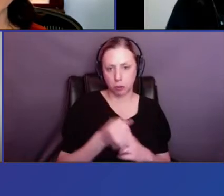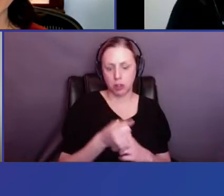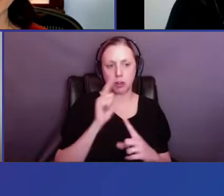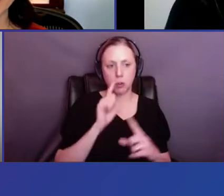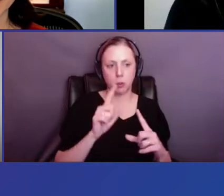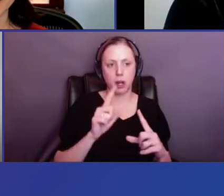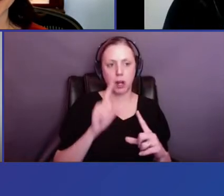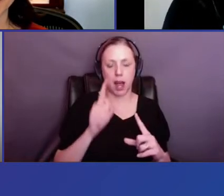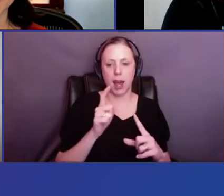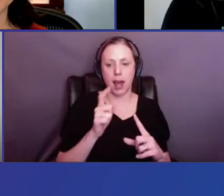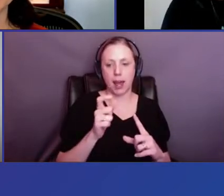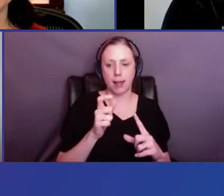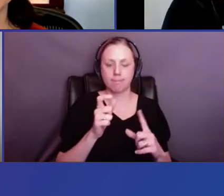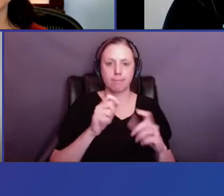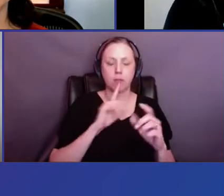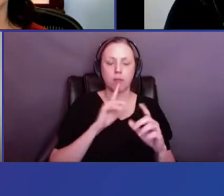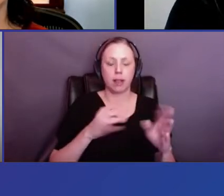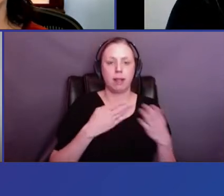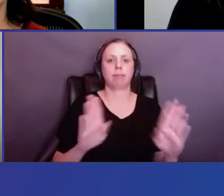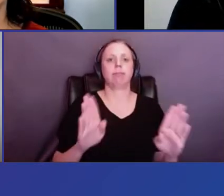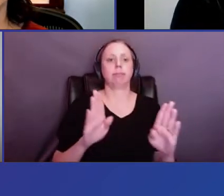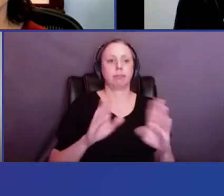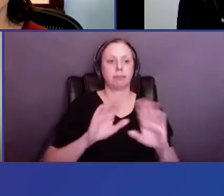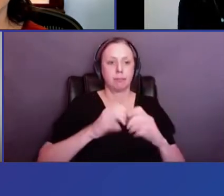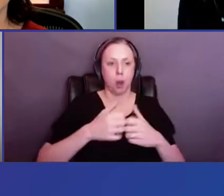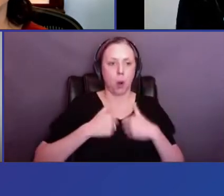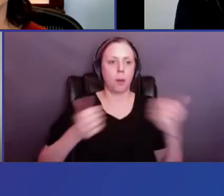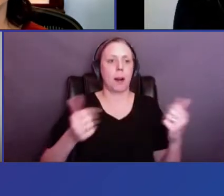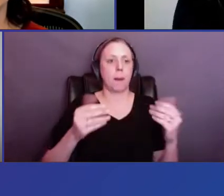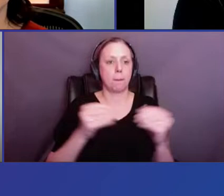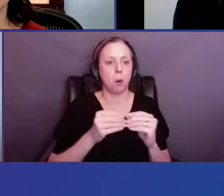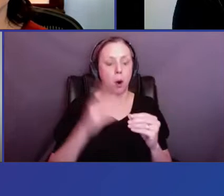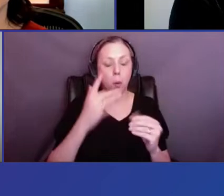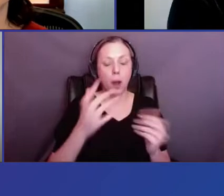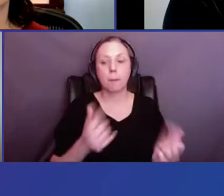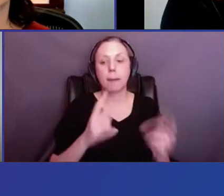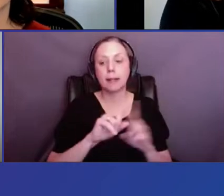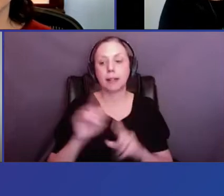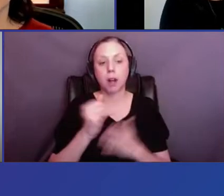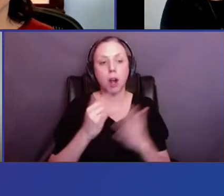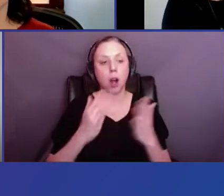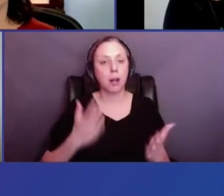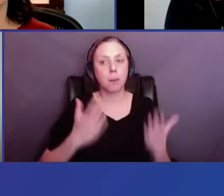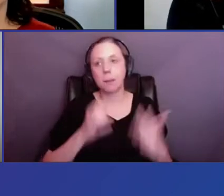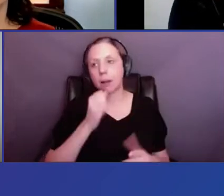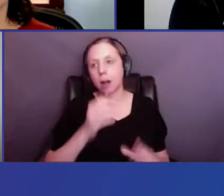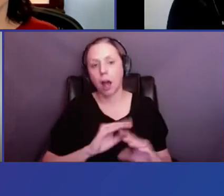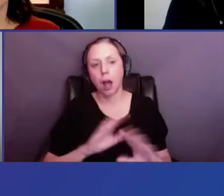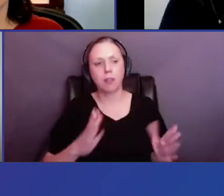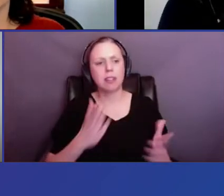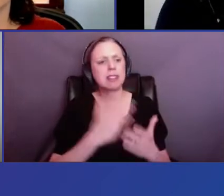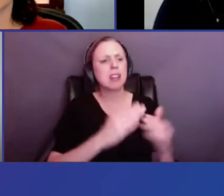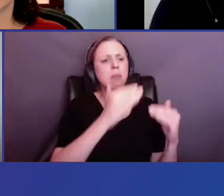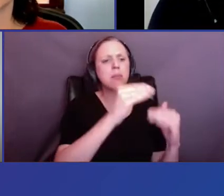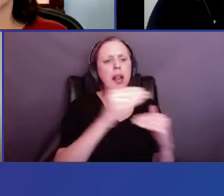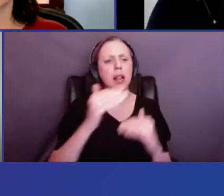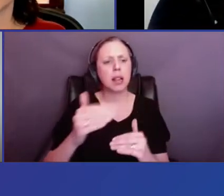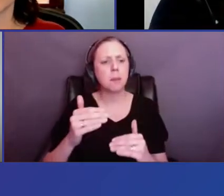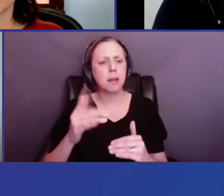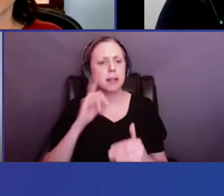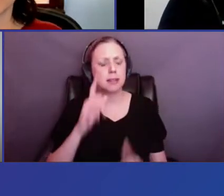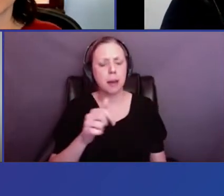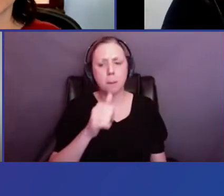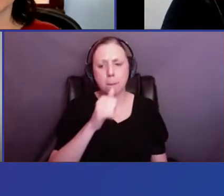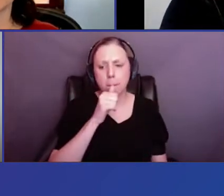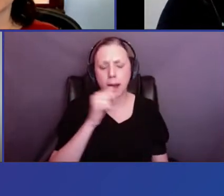to peel the curtain here, because for many artists, it might not be obvious. What are some of the restrictions that private philanthropies